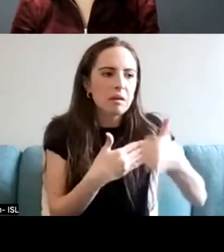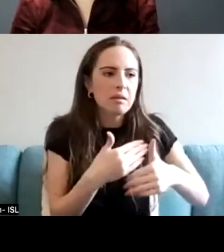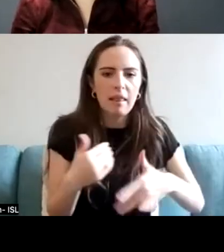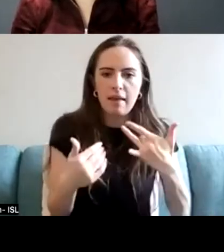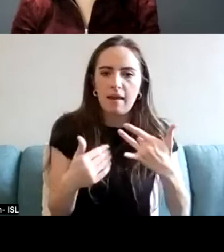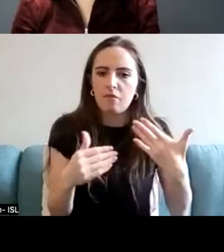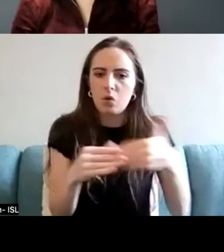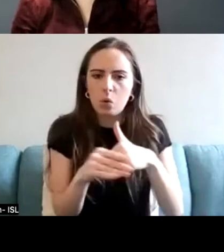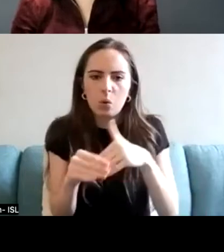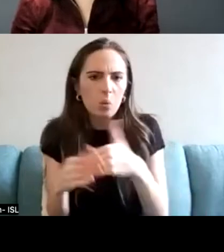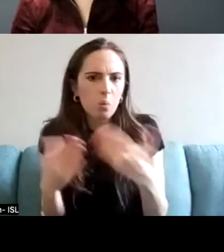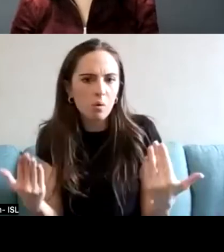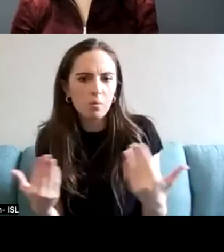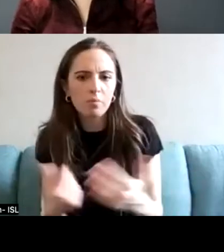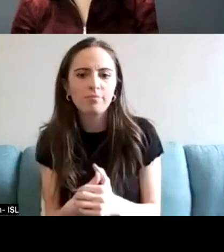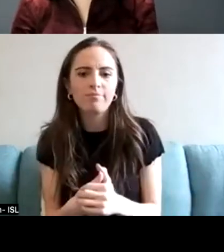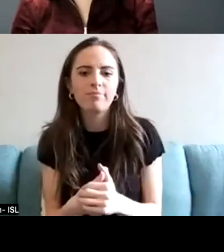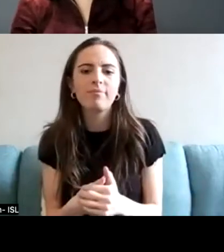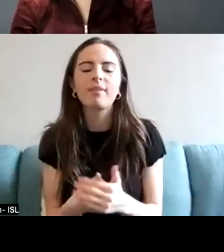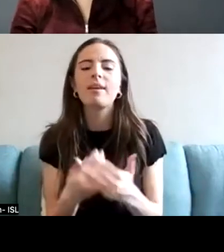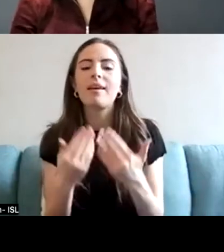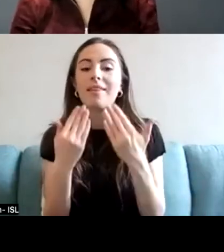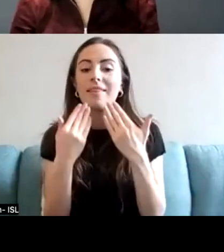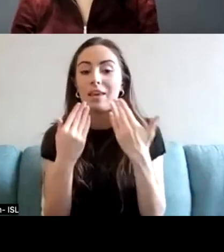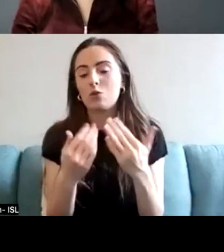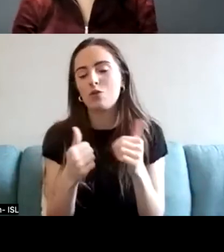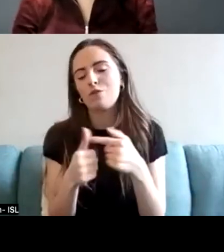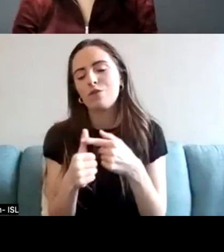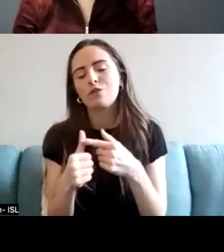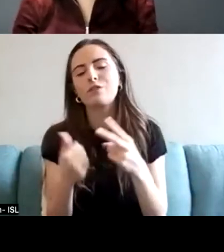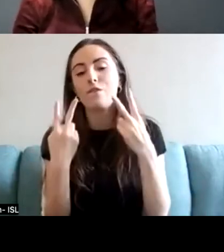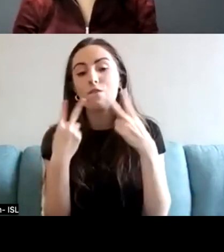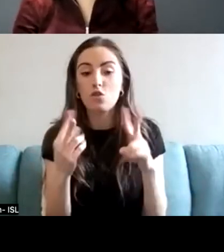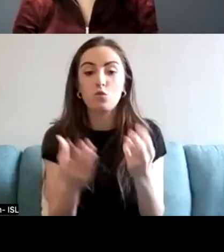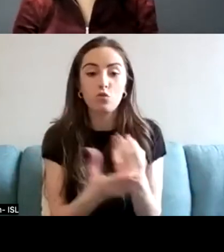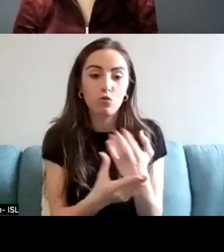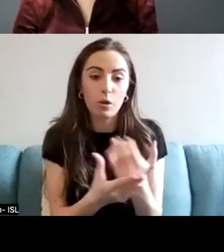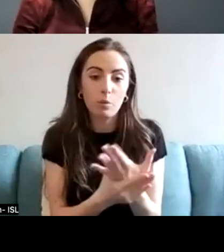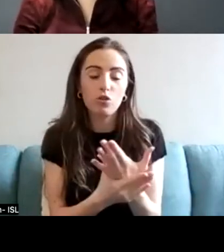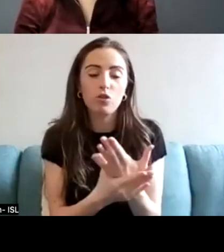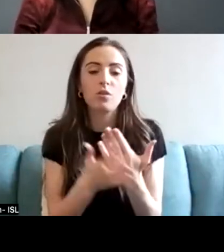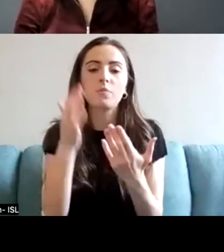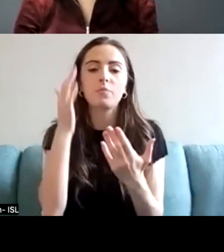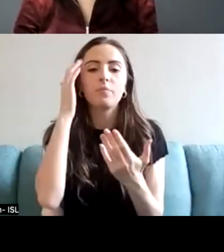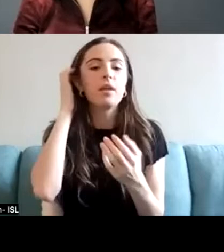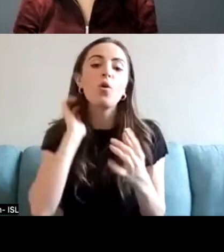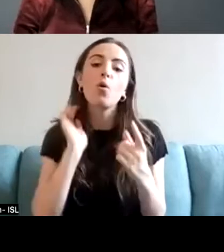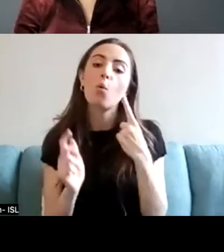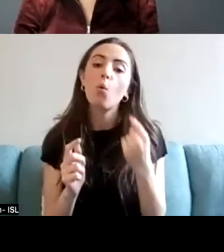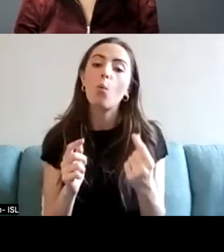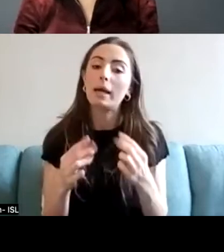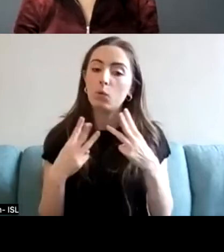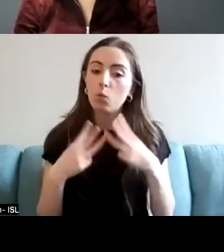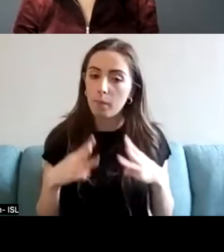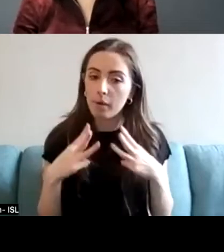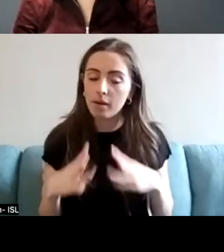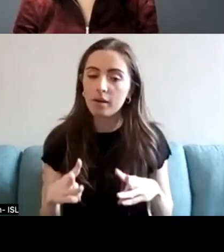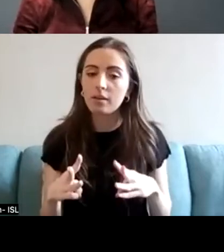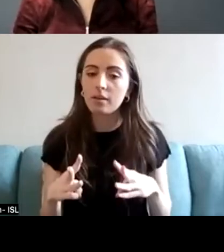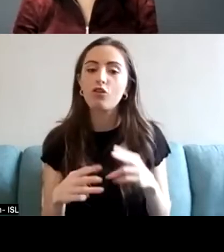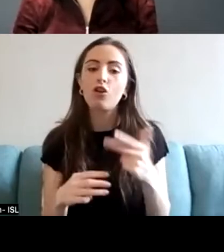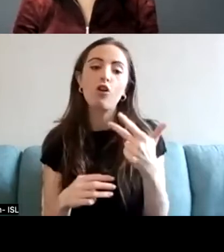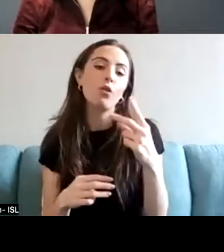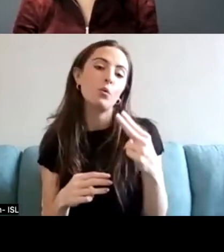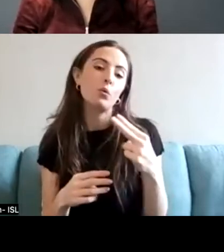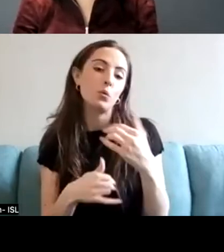Thanks, Claire. Just to give you a visual description of myself first, I'm a white female. I am 32 years